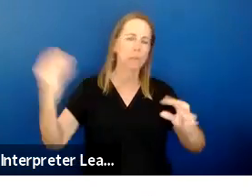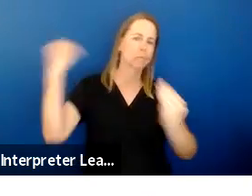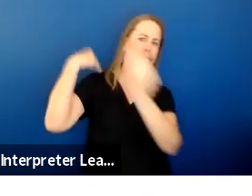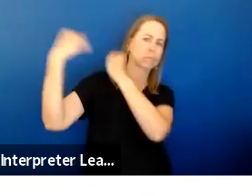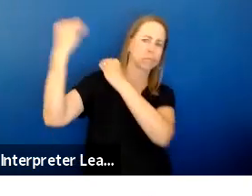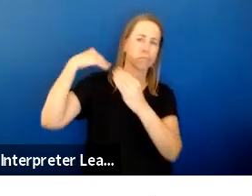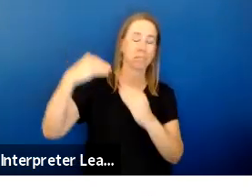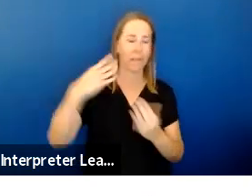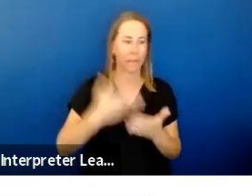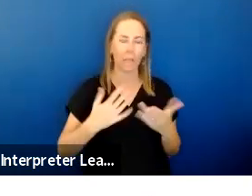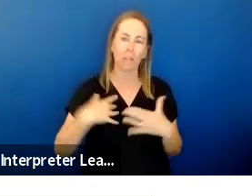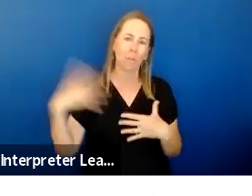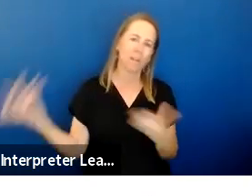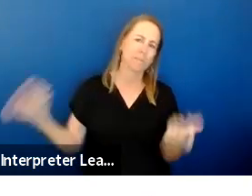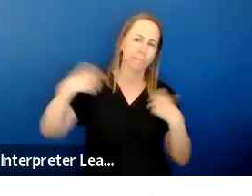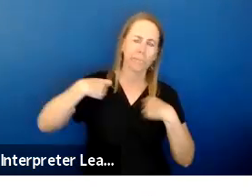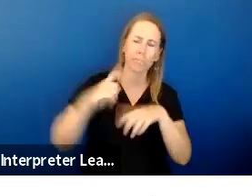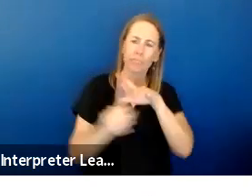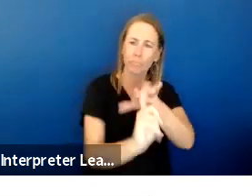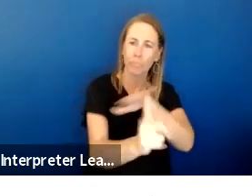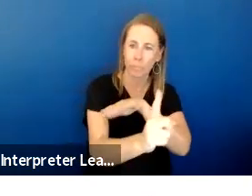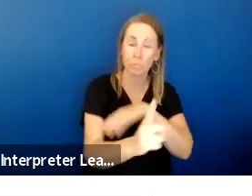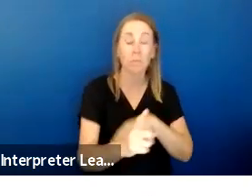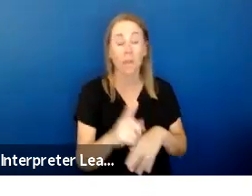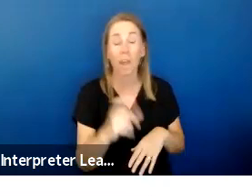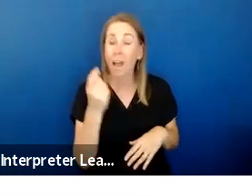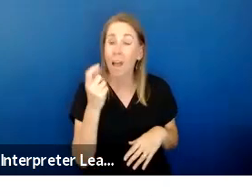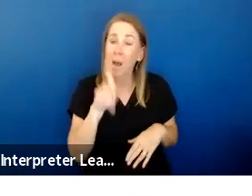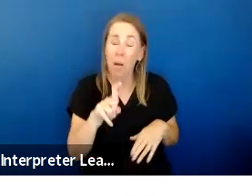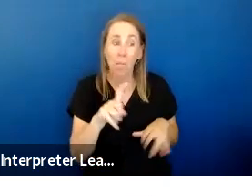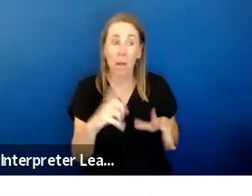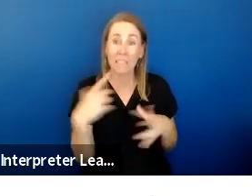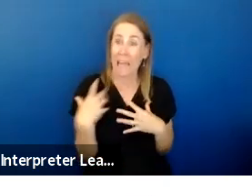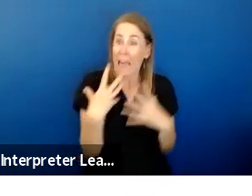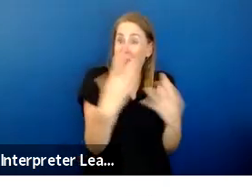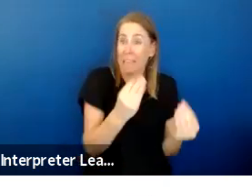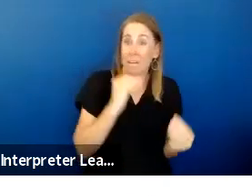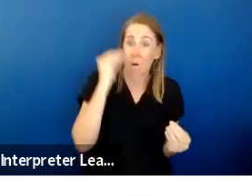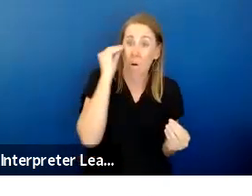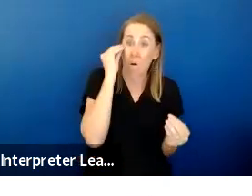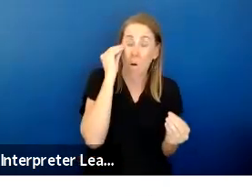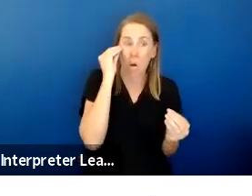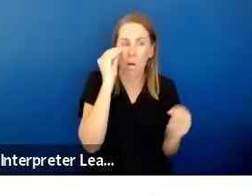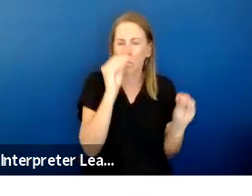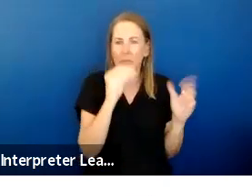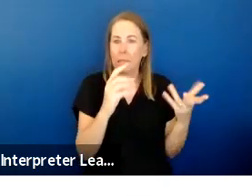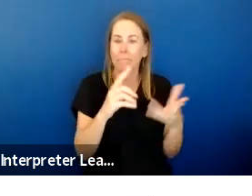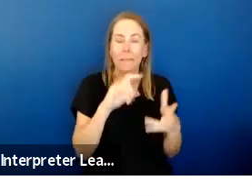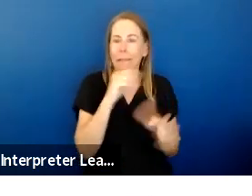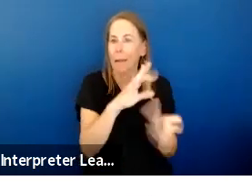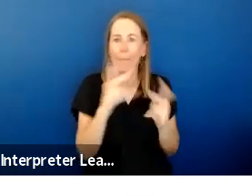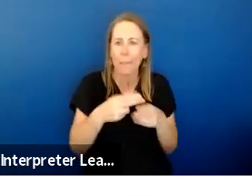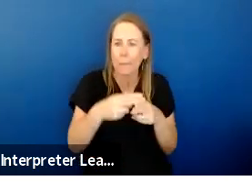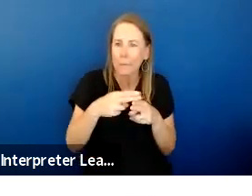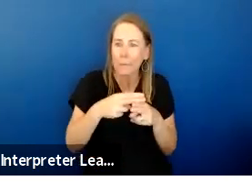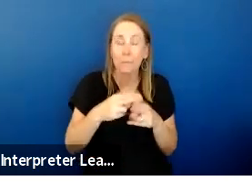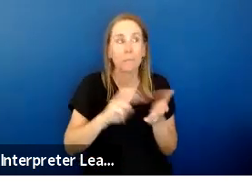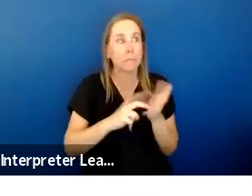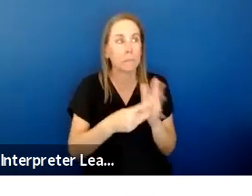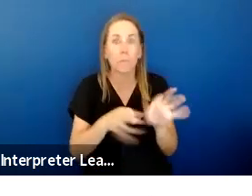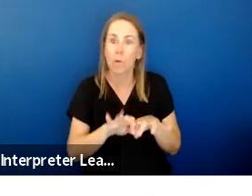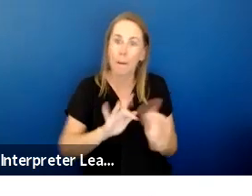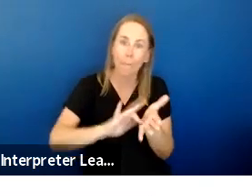to plan to be away from your home for an extended period of time. So make sure you have everything you need, such as important documents and medicines.